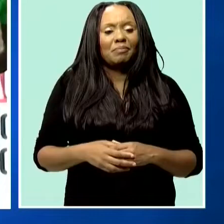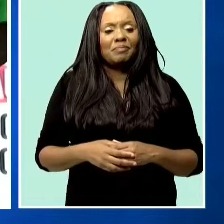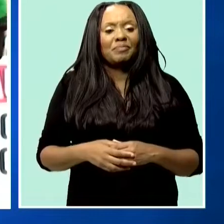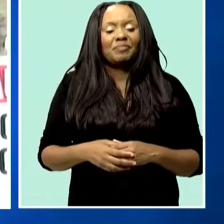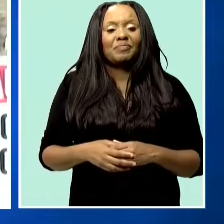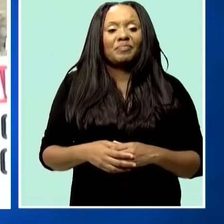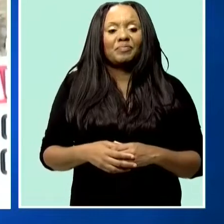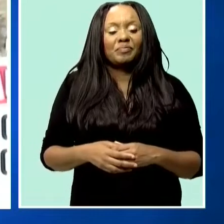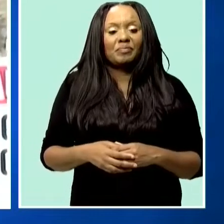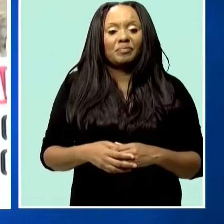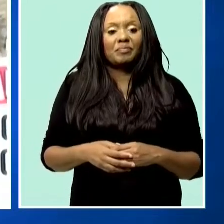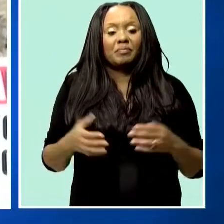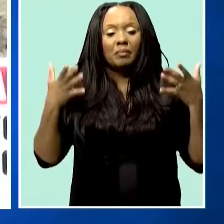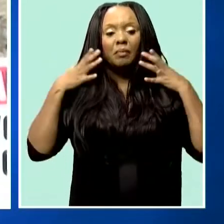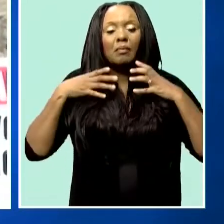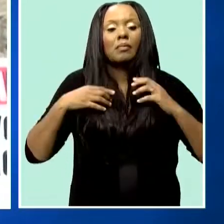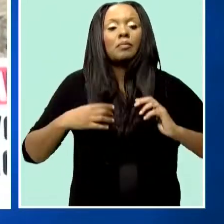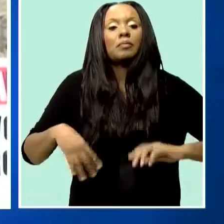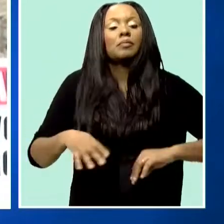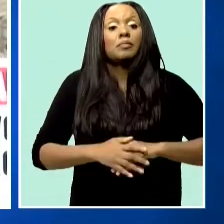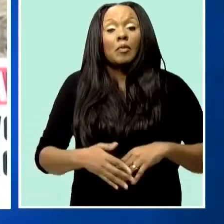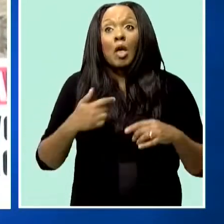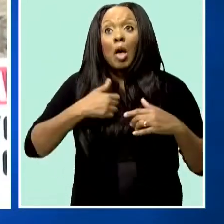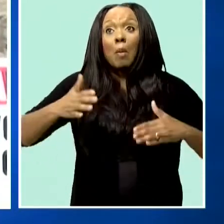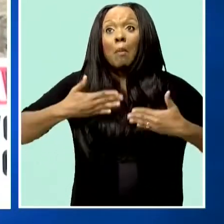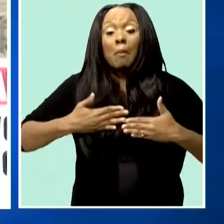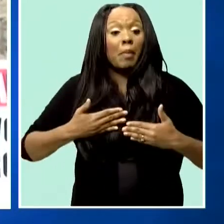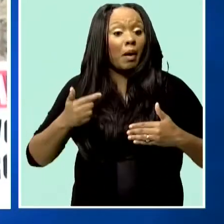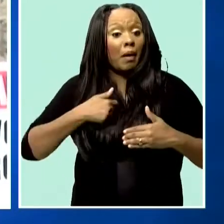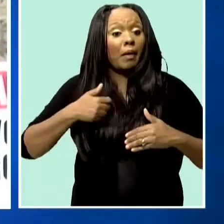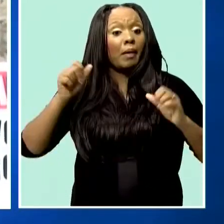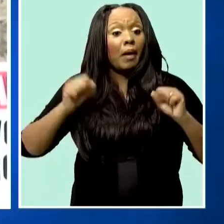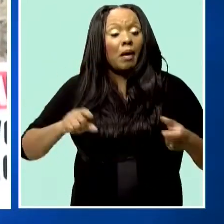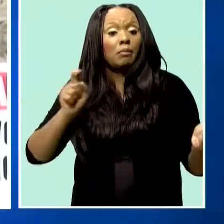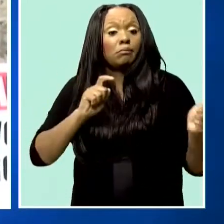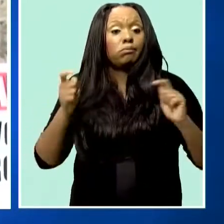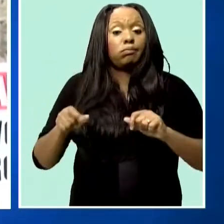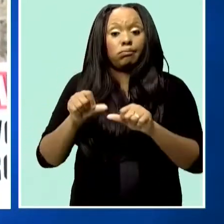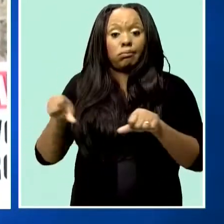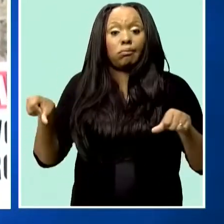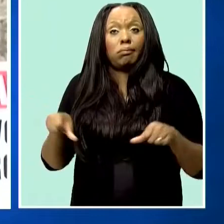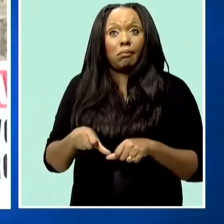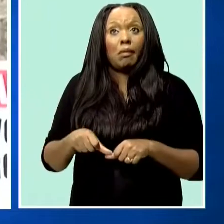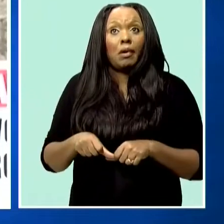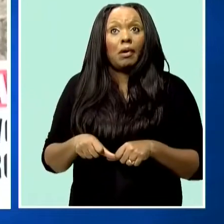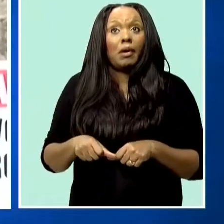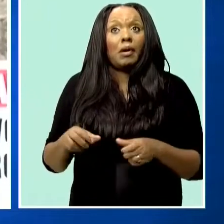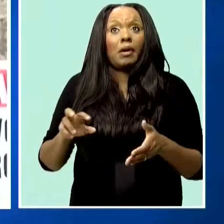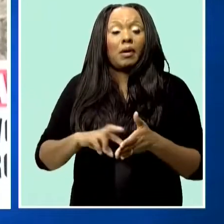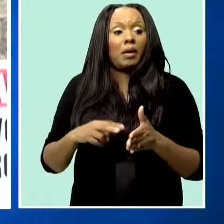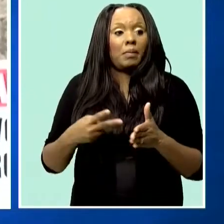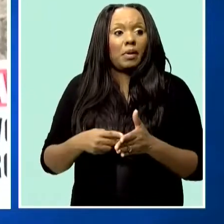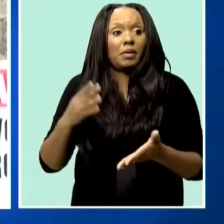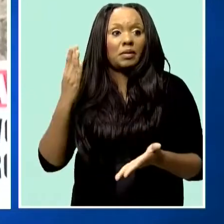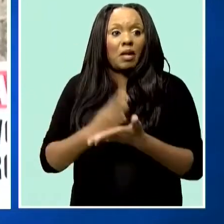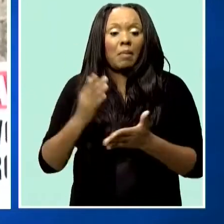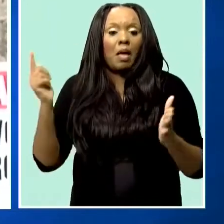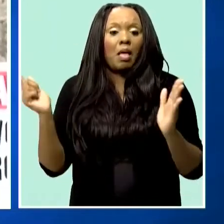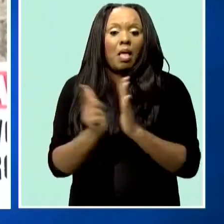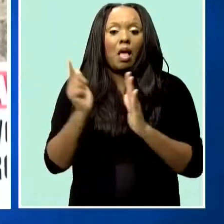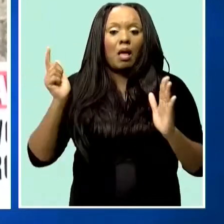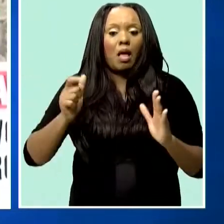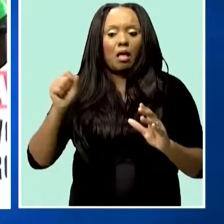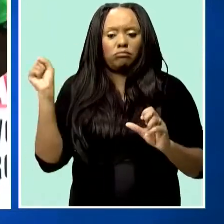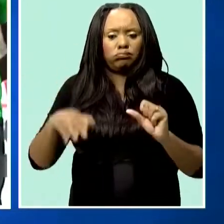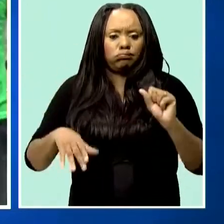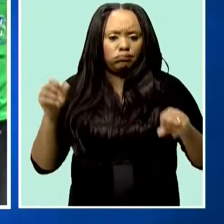that I can really transform this area, because it will also help me to stop the illegal dumping that